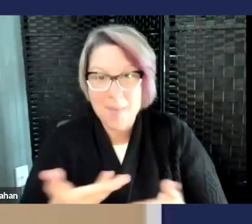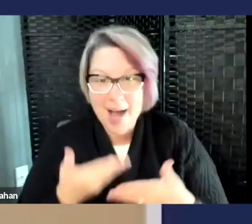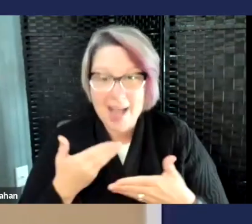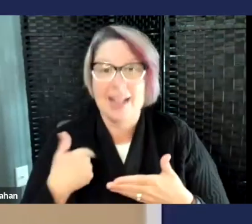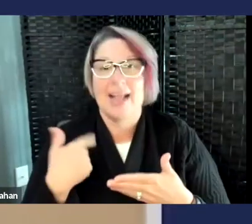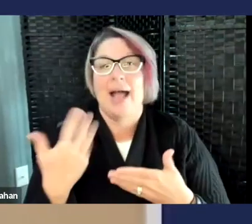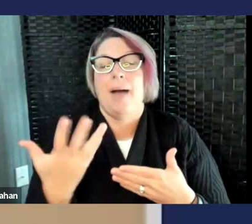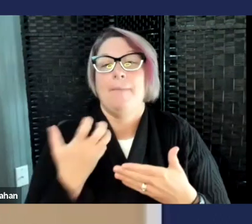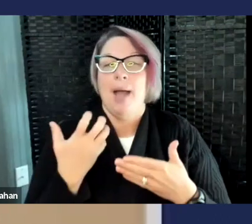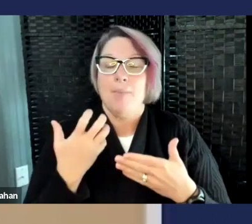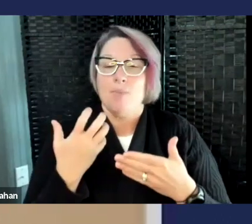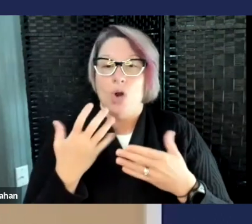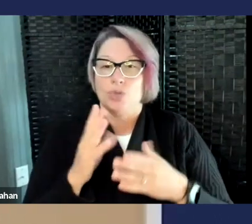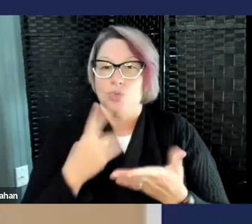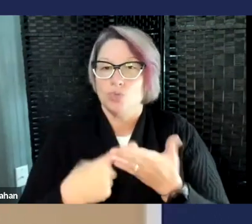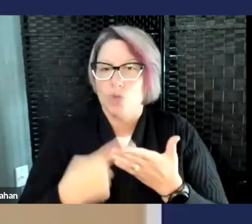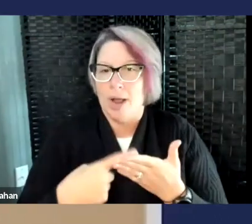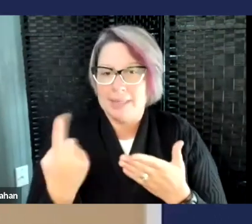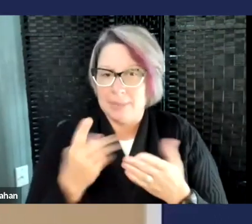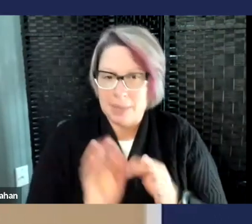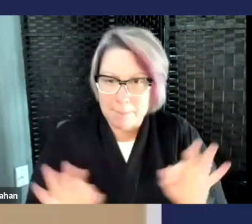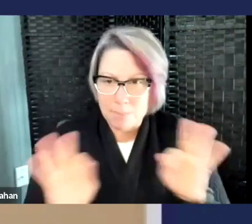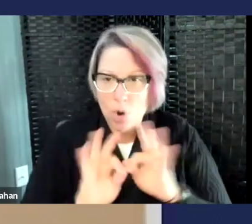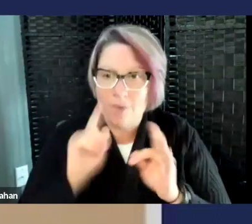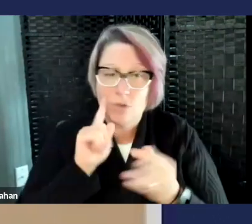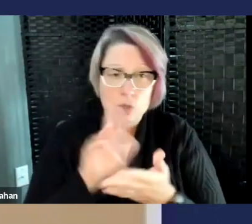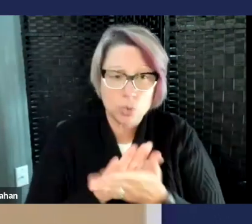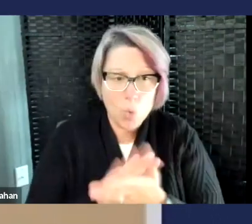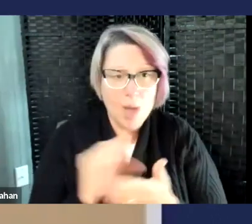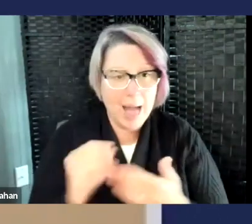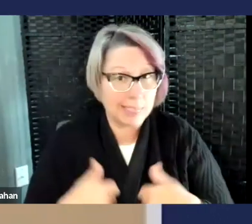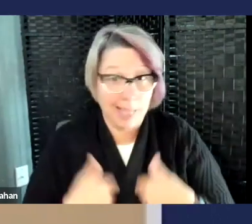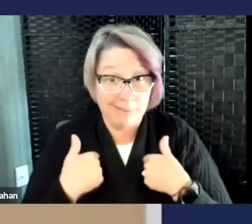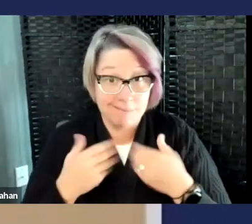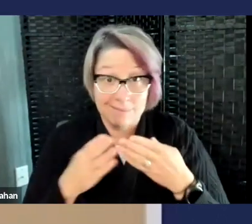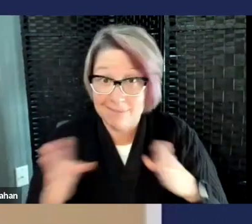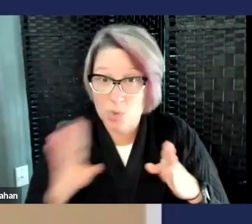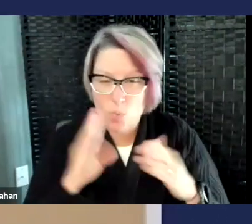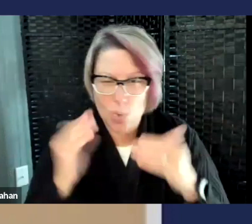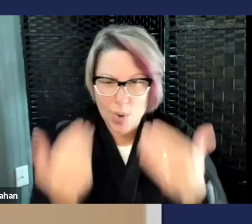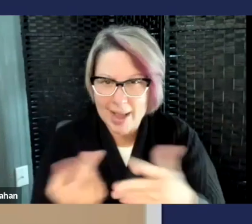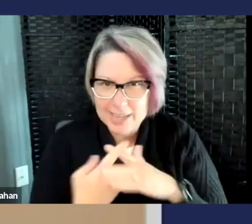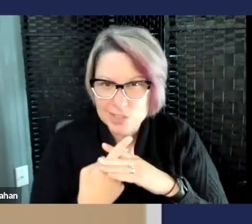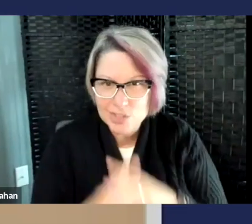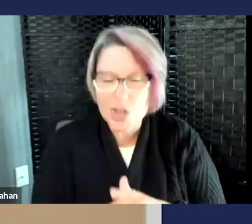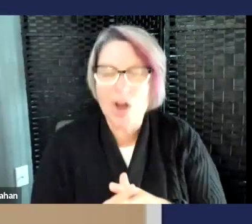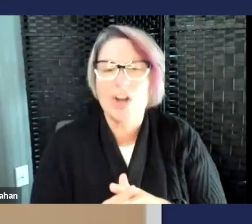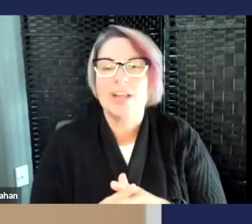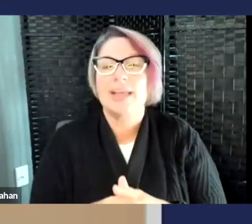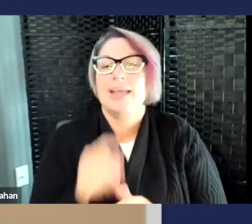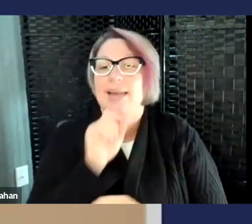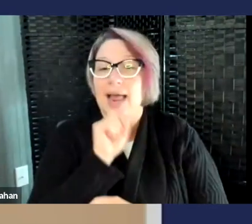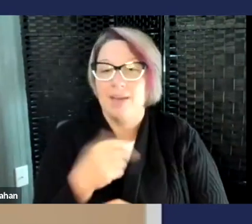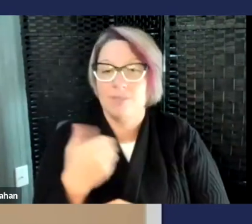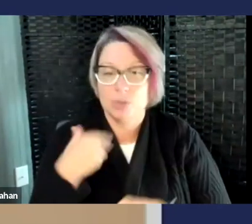for life. And so I think we're going to go ahead and get started. I love that we have